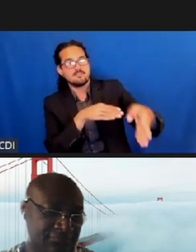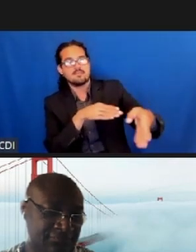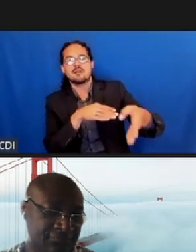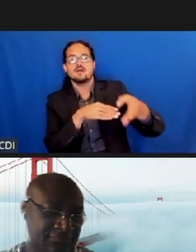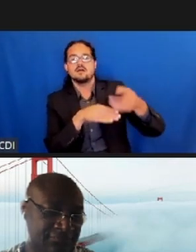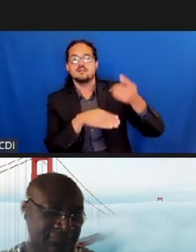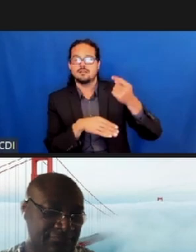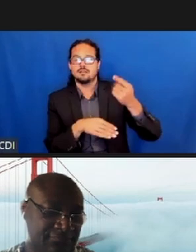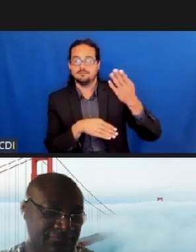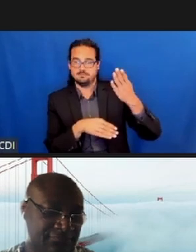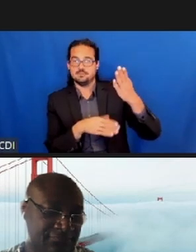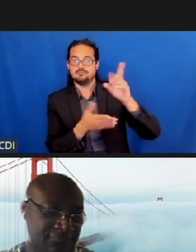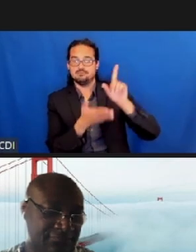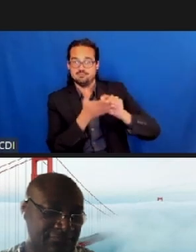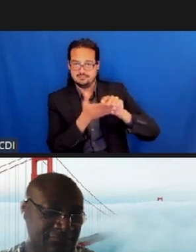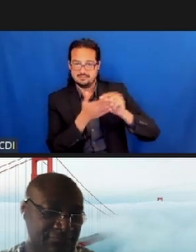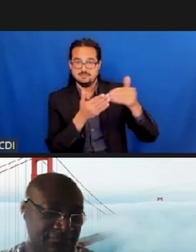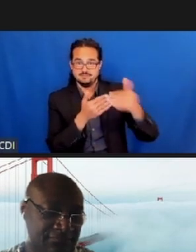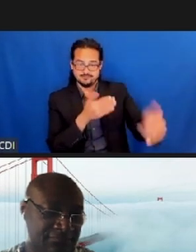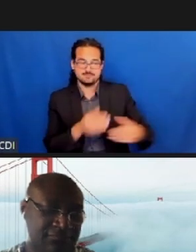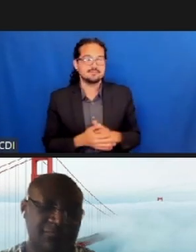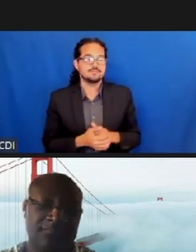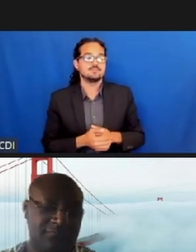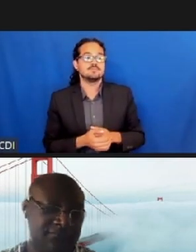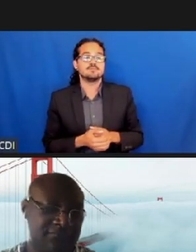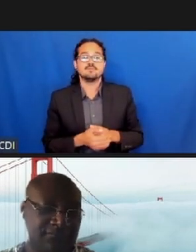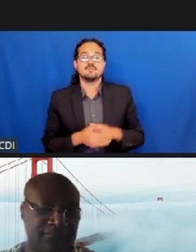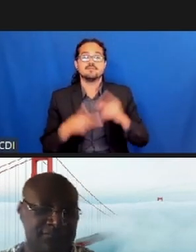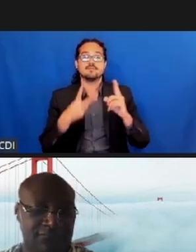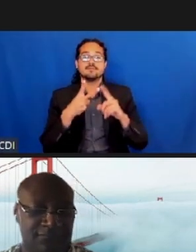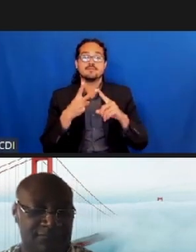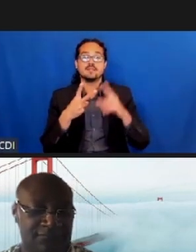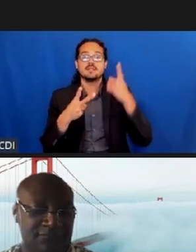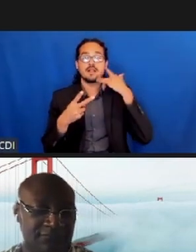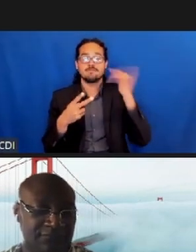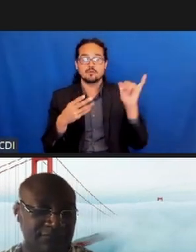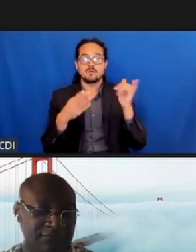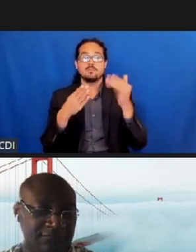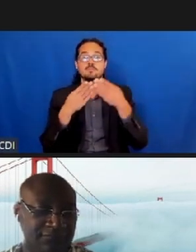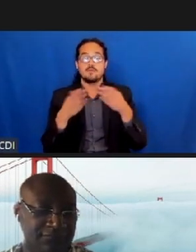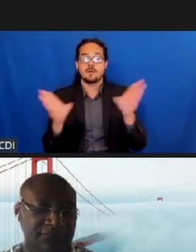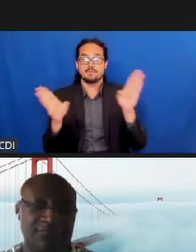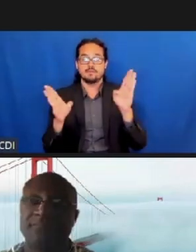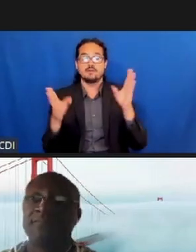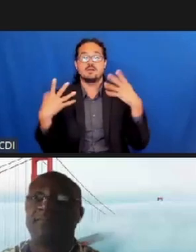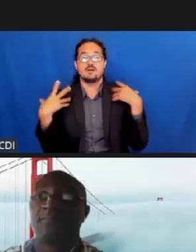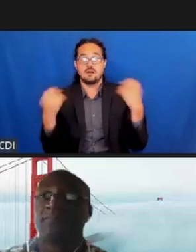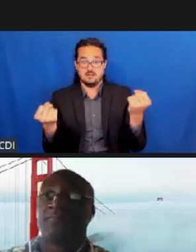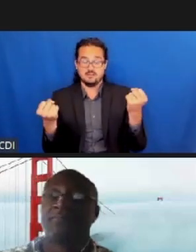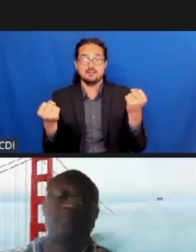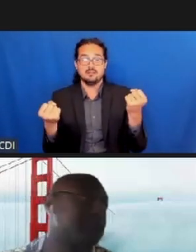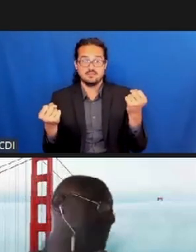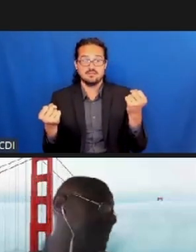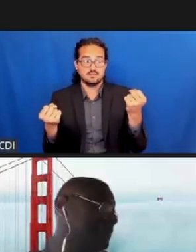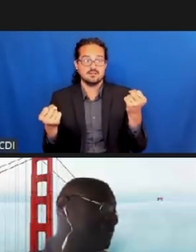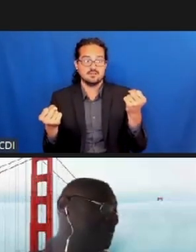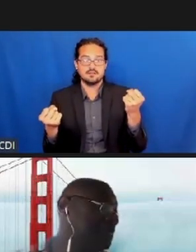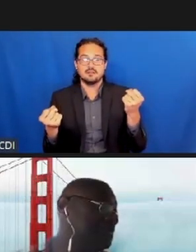website. This is where a lot of those guidelines around masking and other things will be located as those things